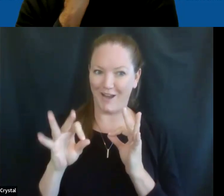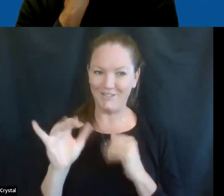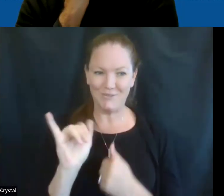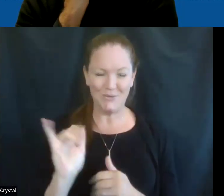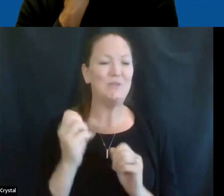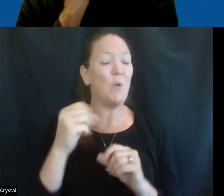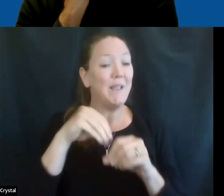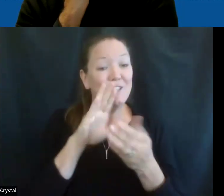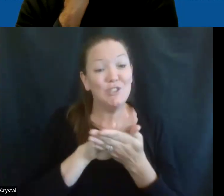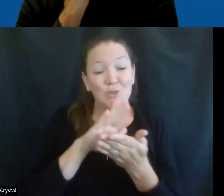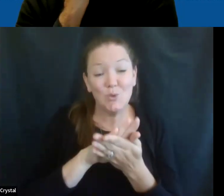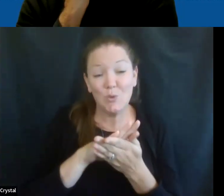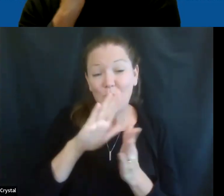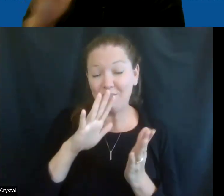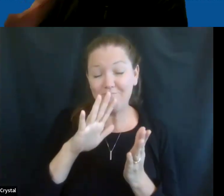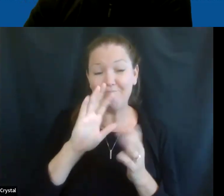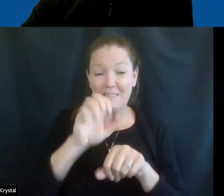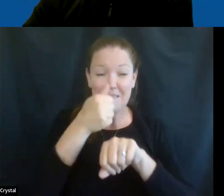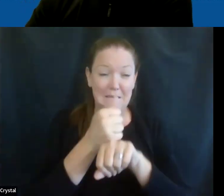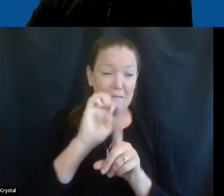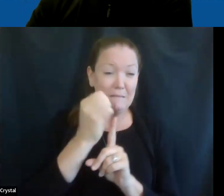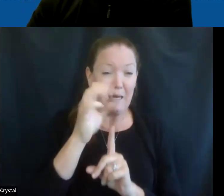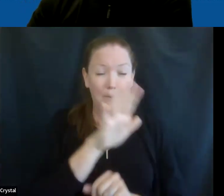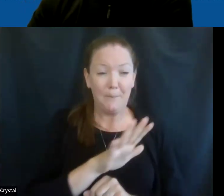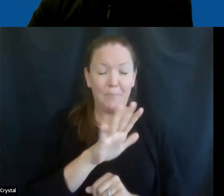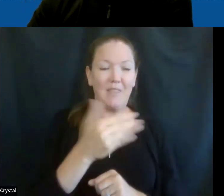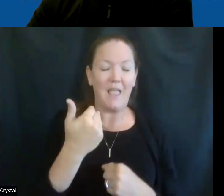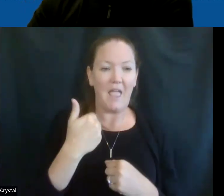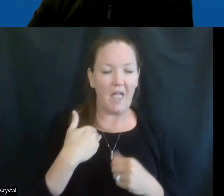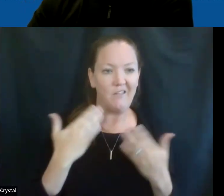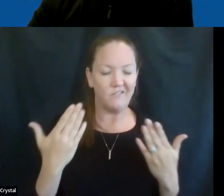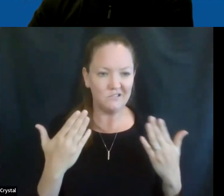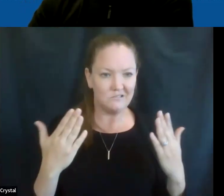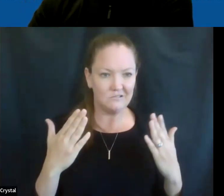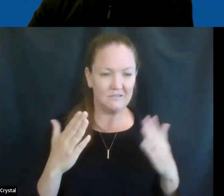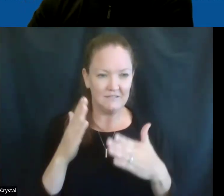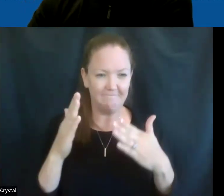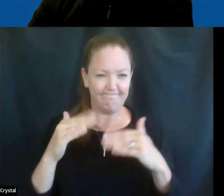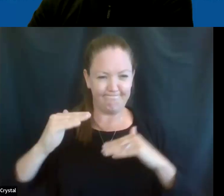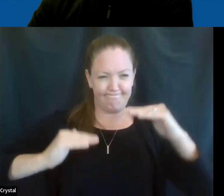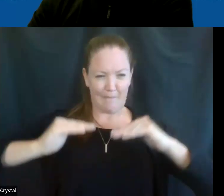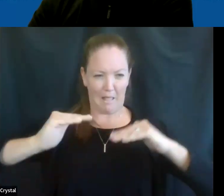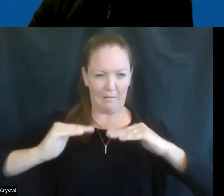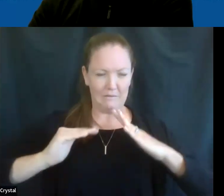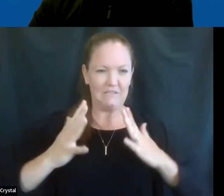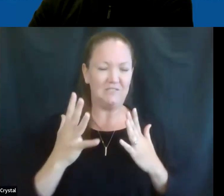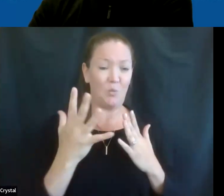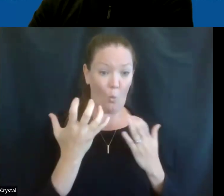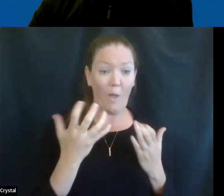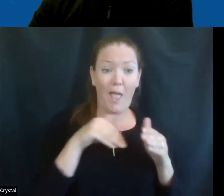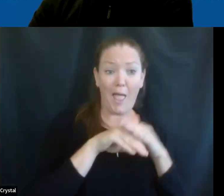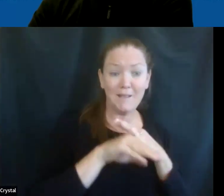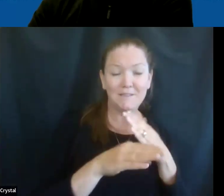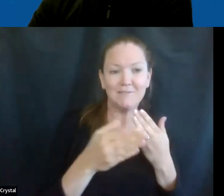school setting and kind of there's a happy medium, right? We want access, but sometimes we don't want too much access. So that's